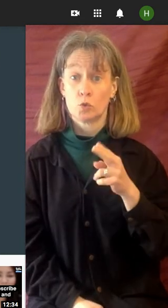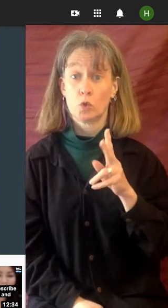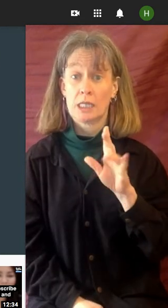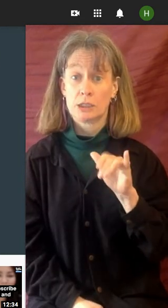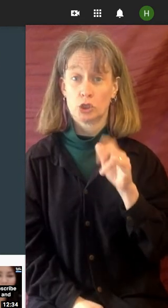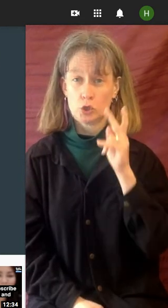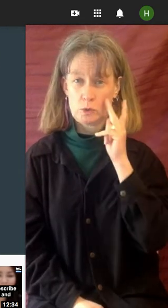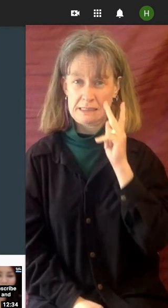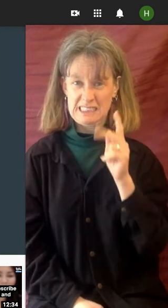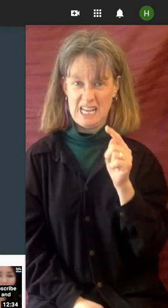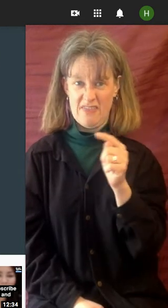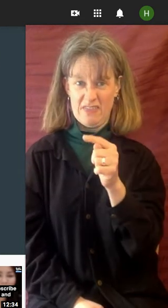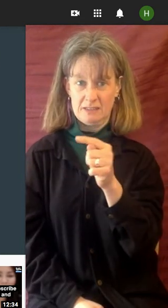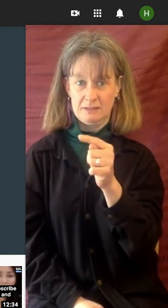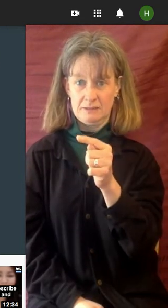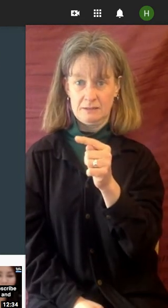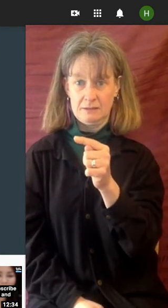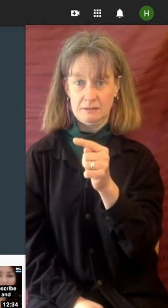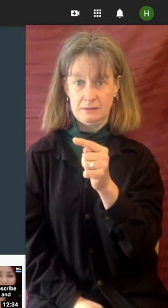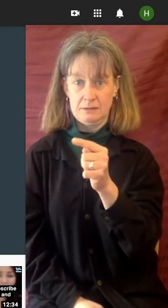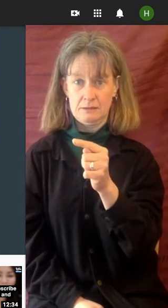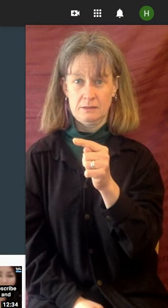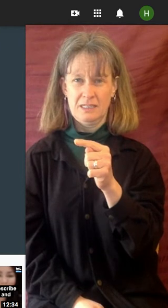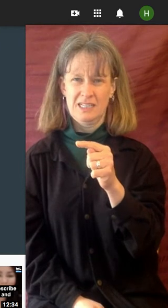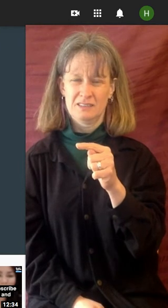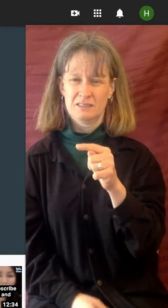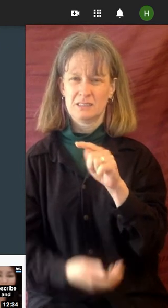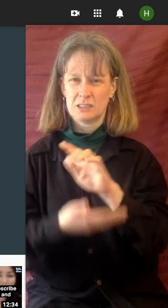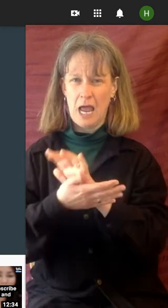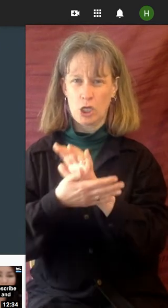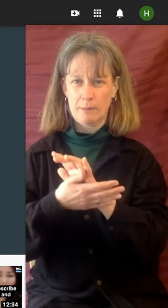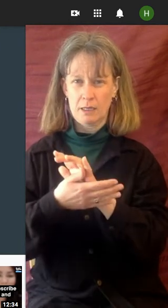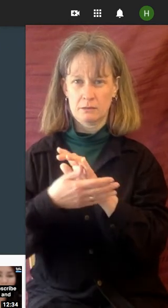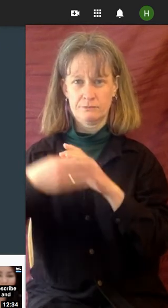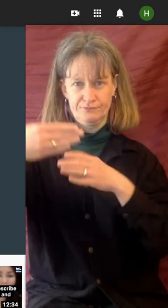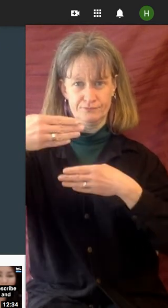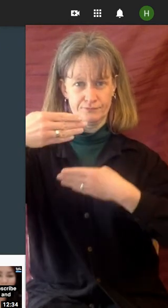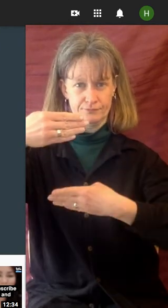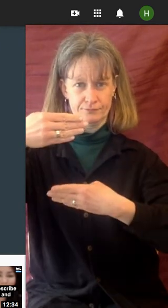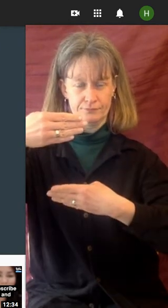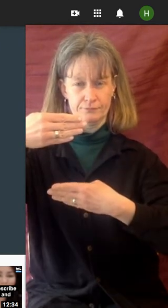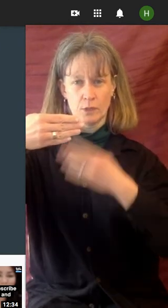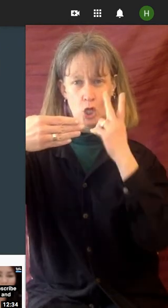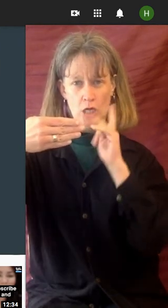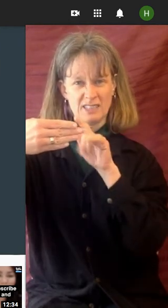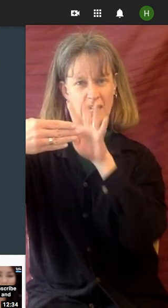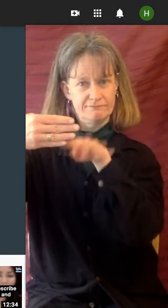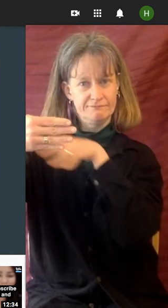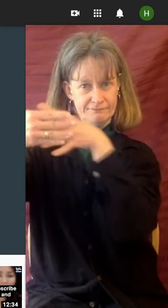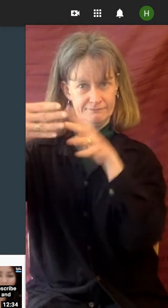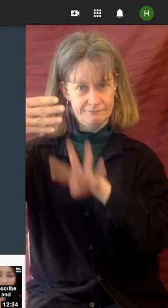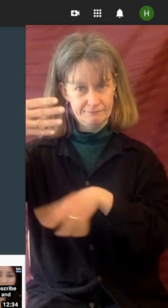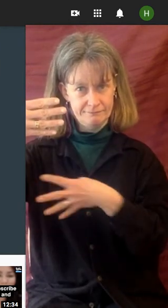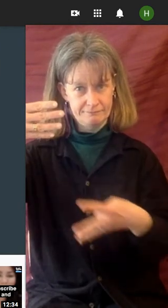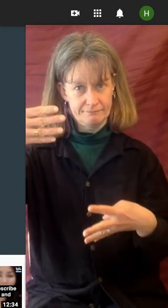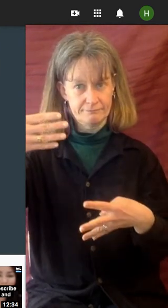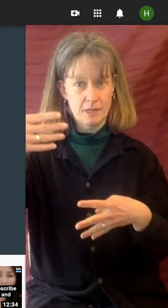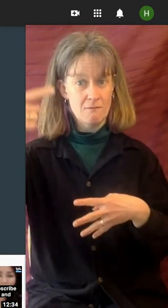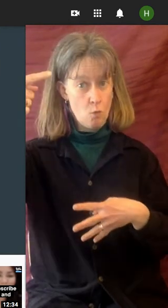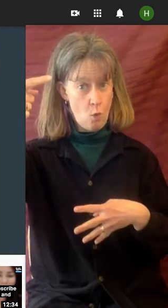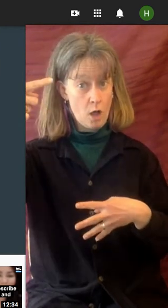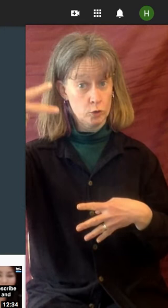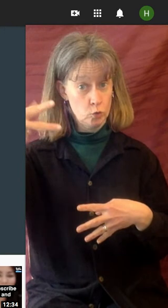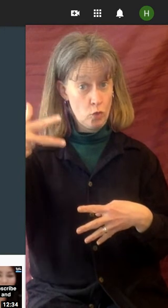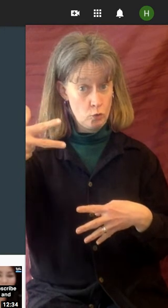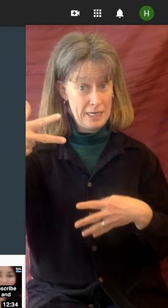is a Word document that looks like this. 1, 2,